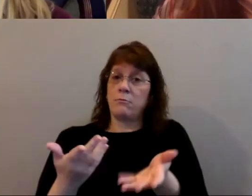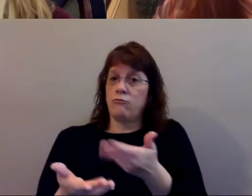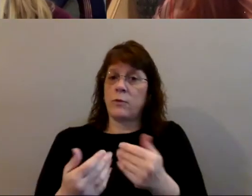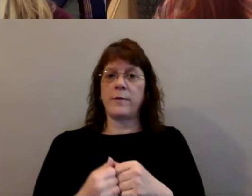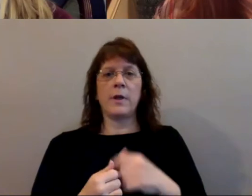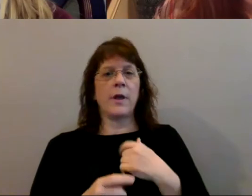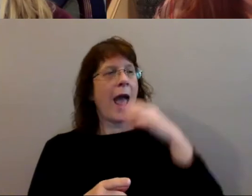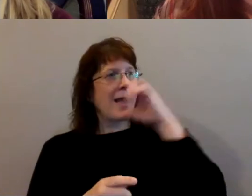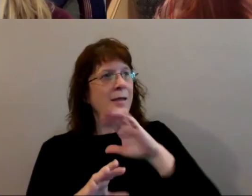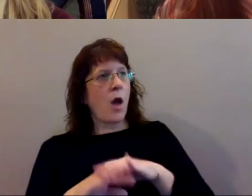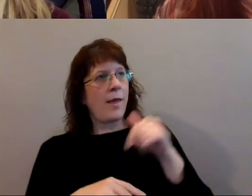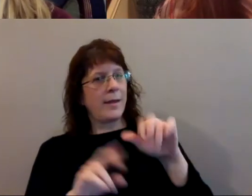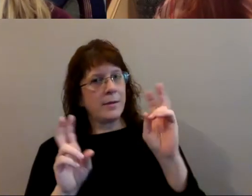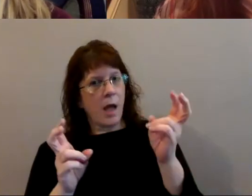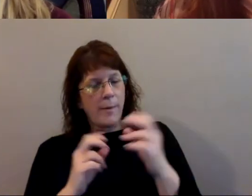this topic,